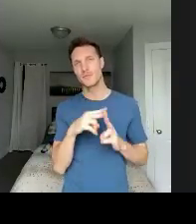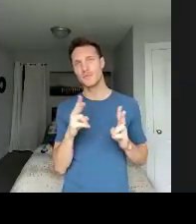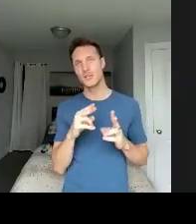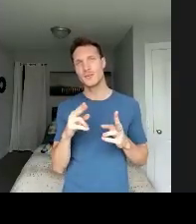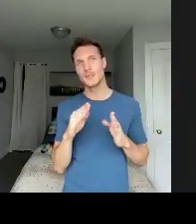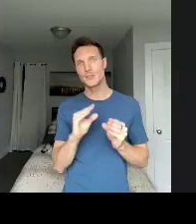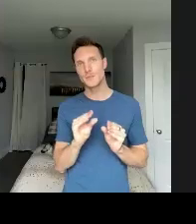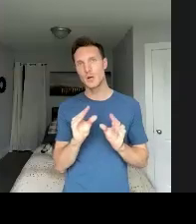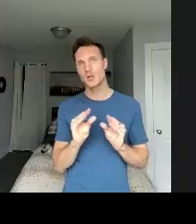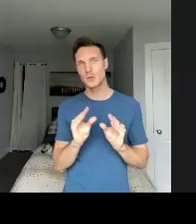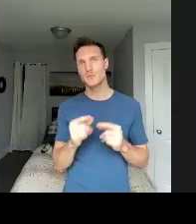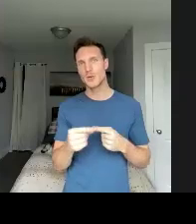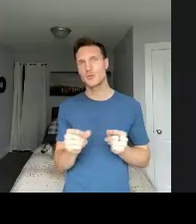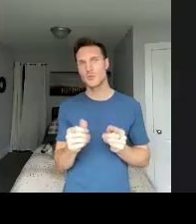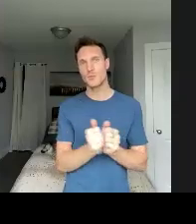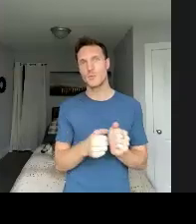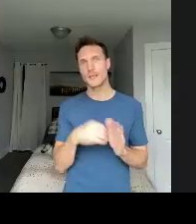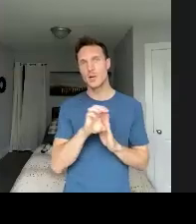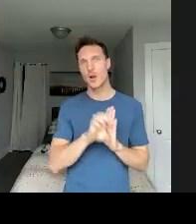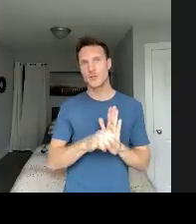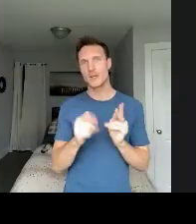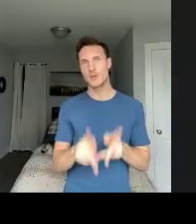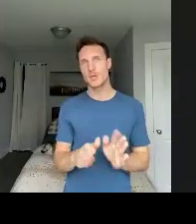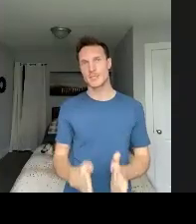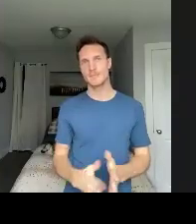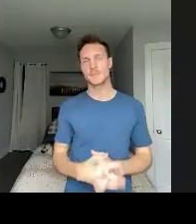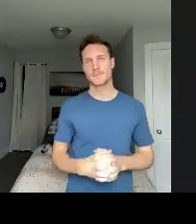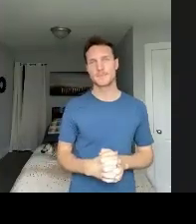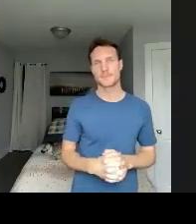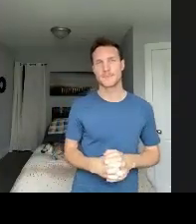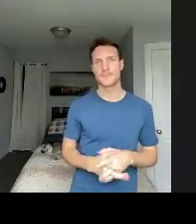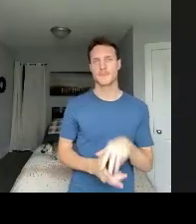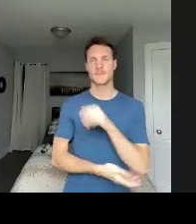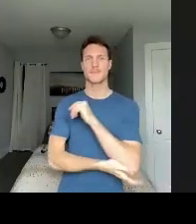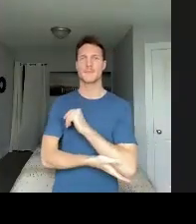we kind of based it on what their recommendations are for kind of